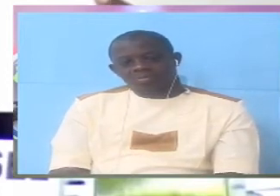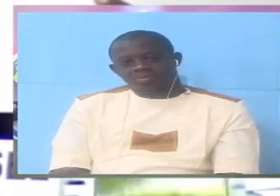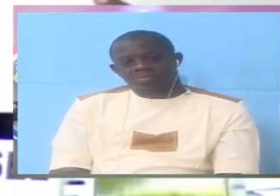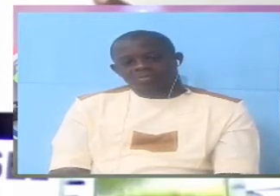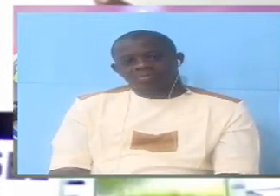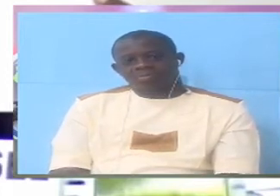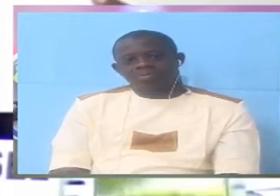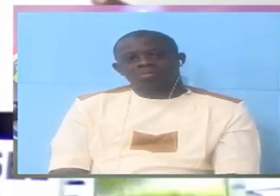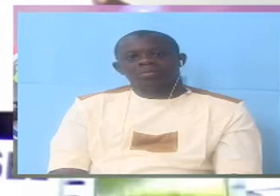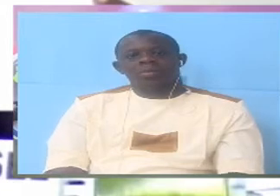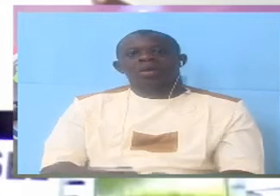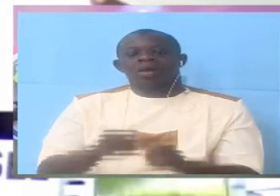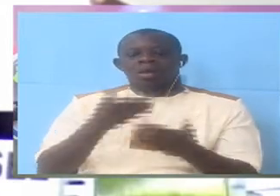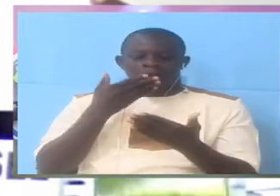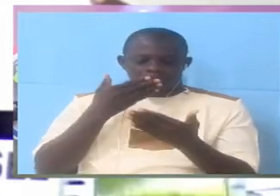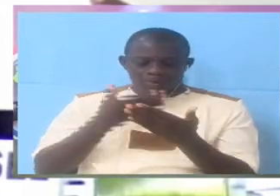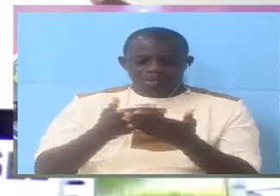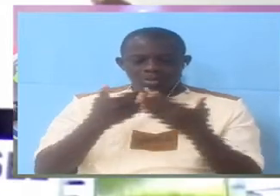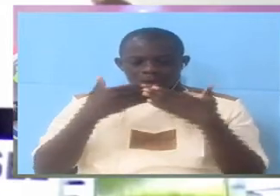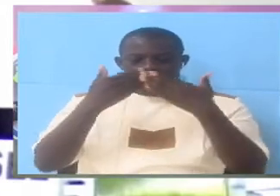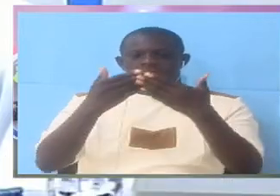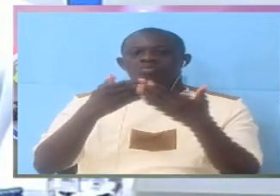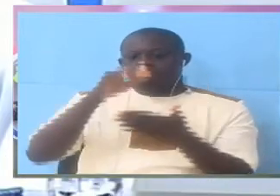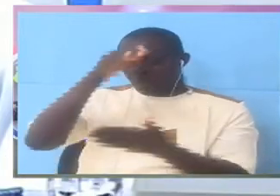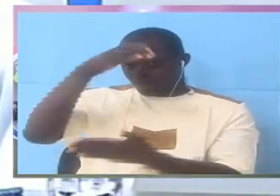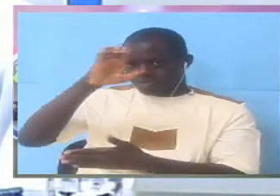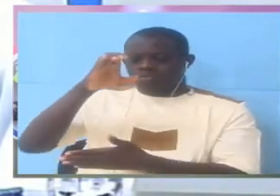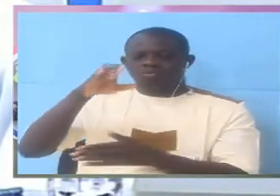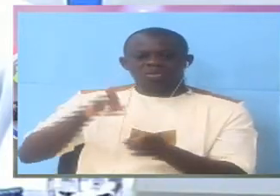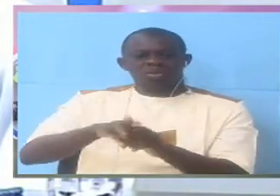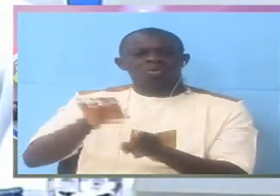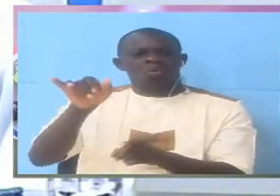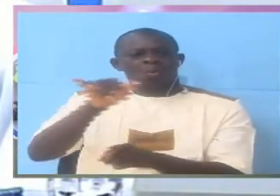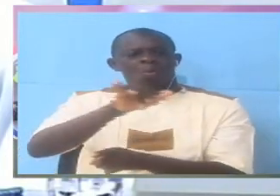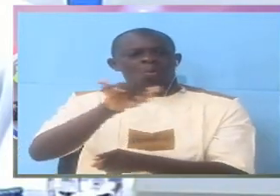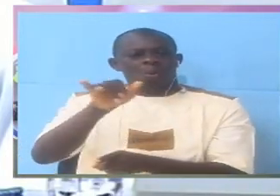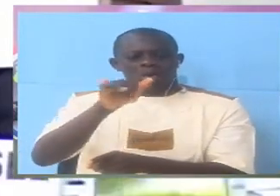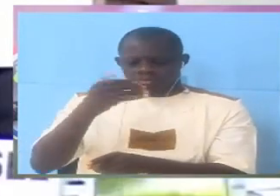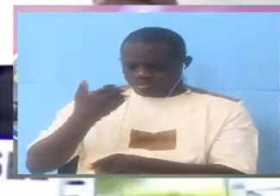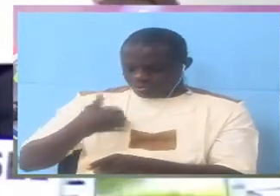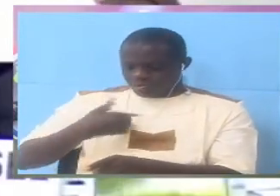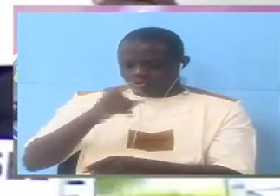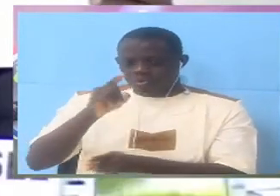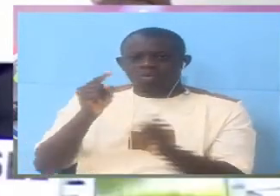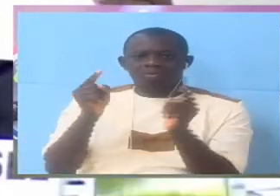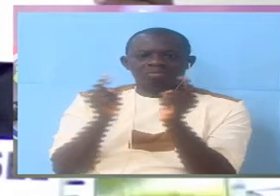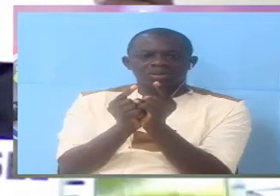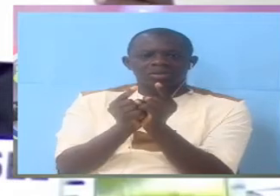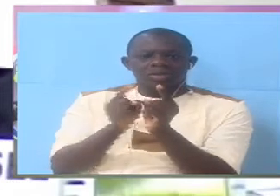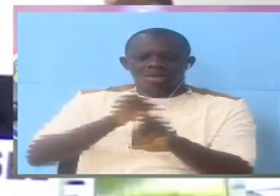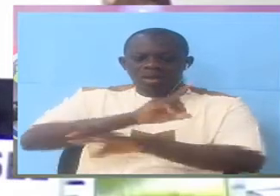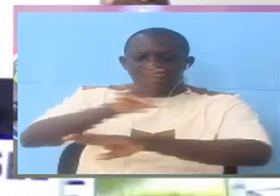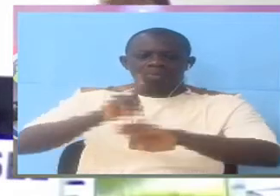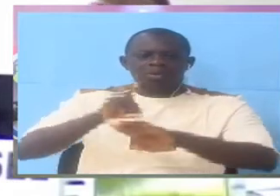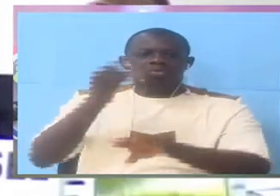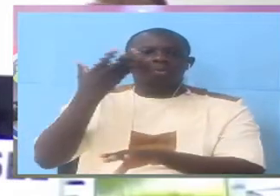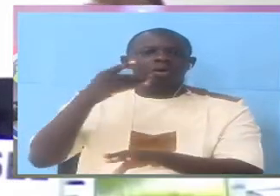can you tell the commission which people you found at the place when you arrived at the NIA premises?